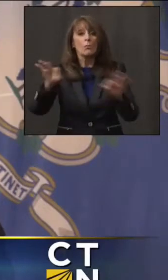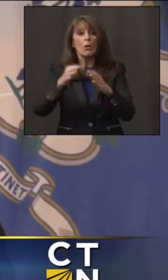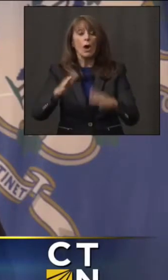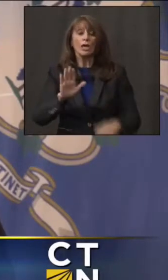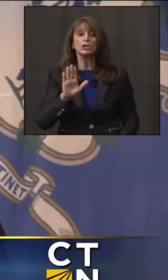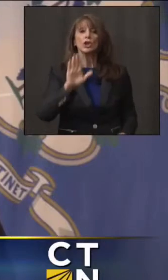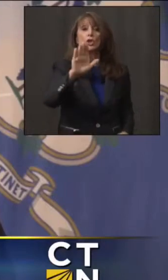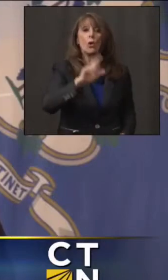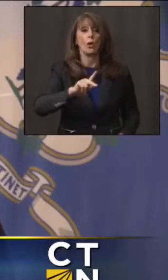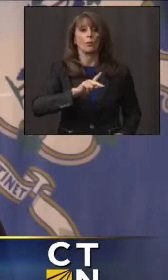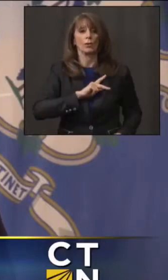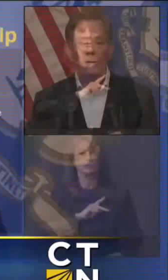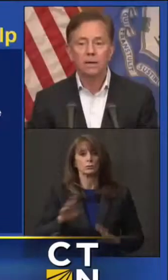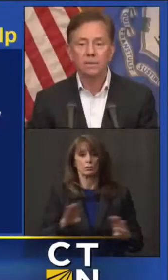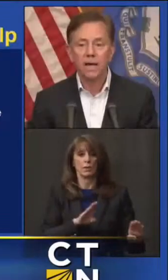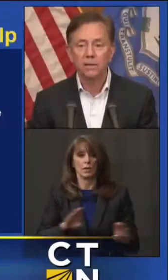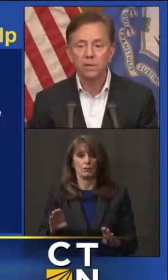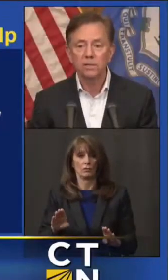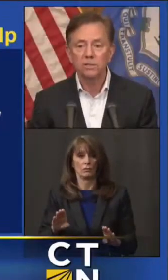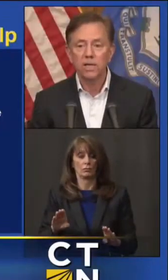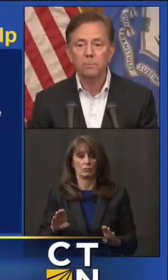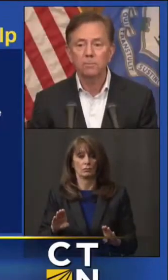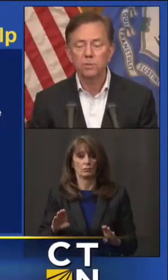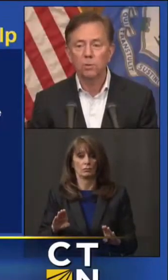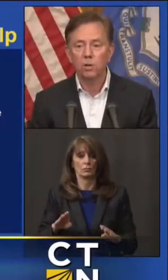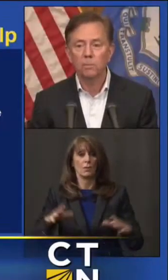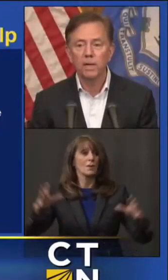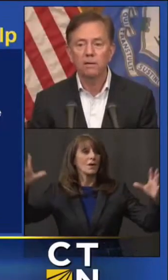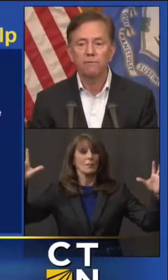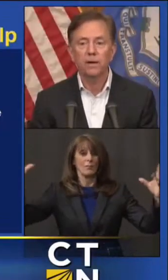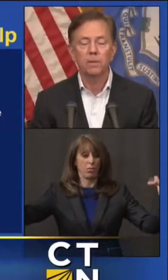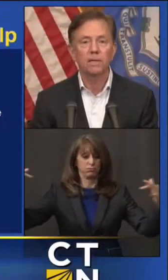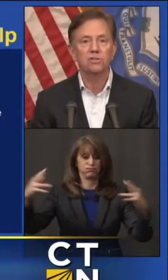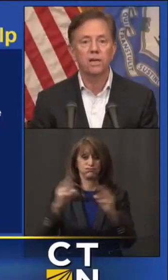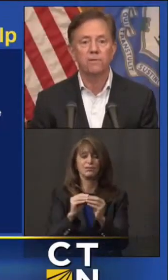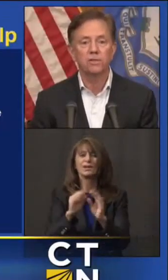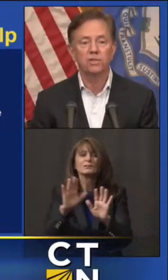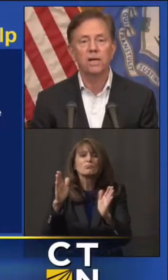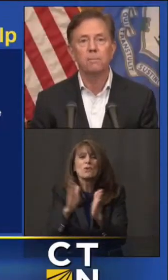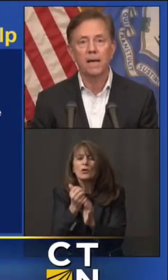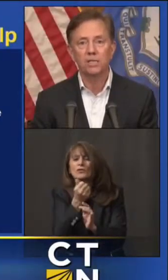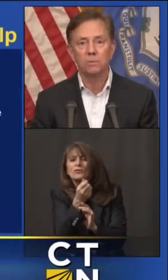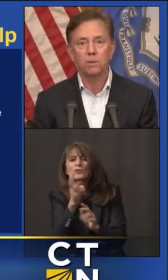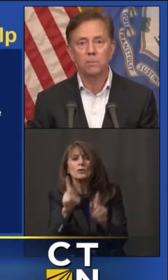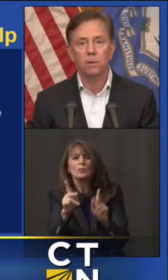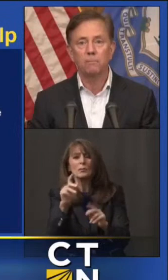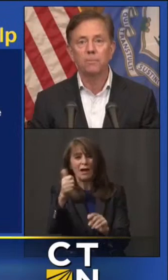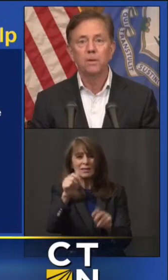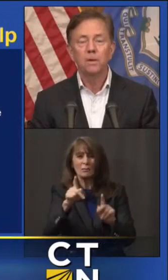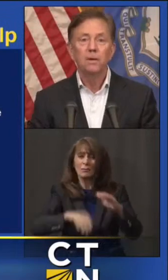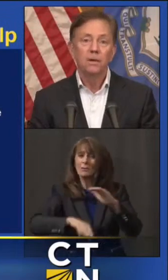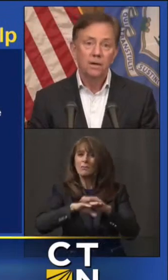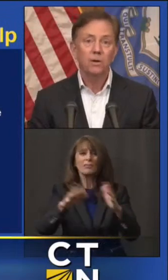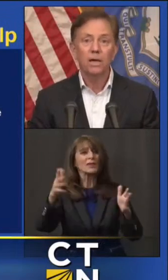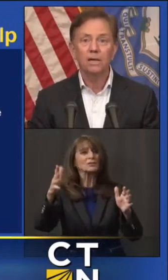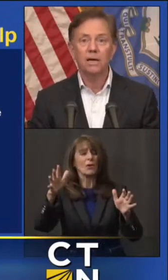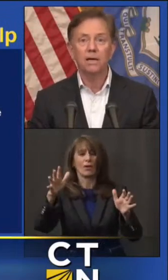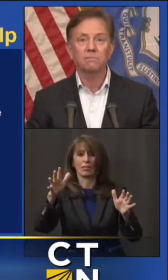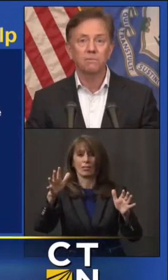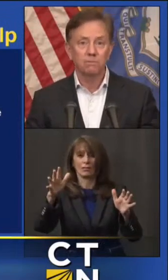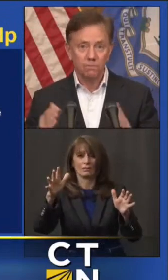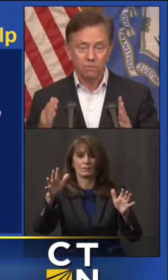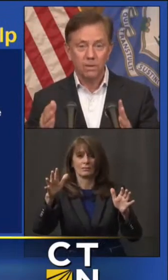biggest difference. Gatherings, keep them small. Immediate family is safest, 10 maximum. Okay,